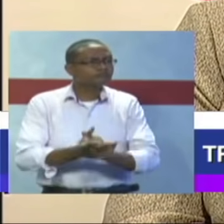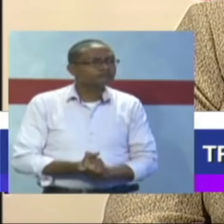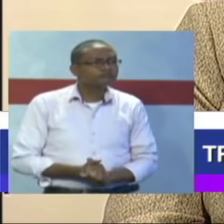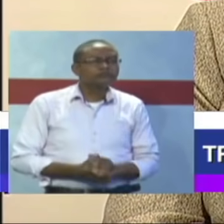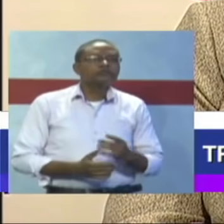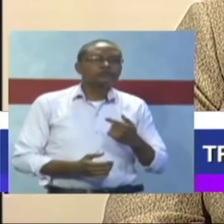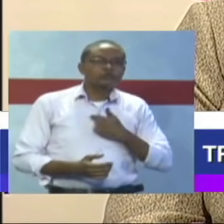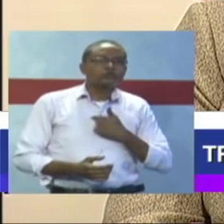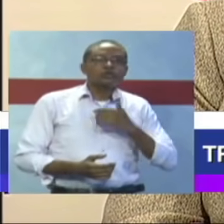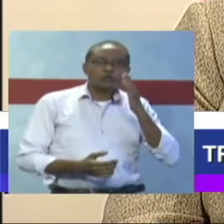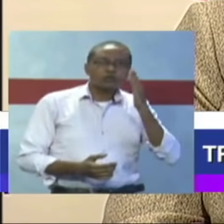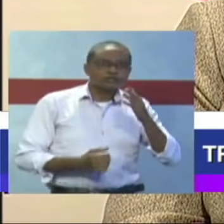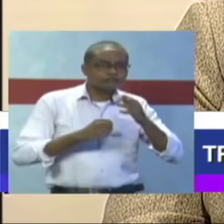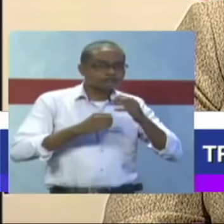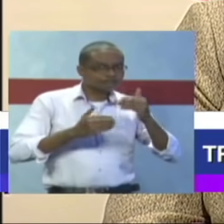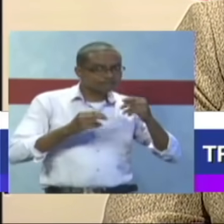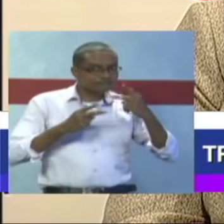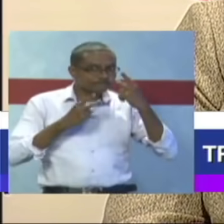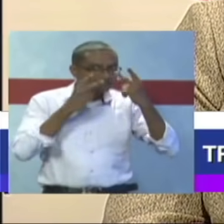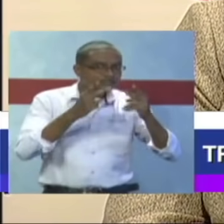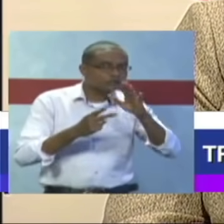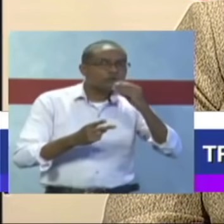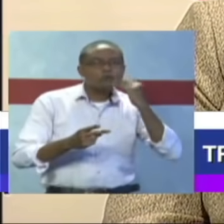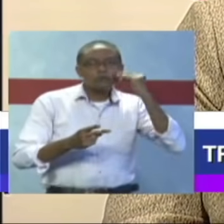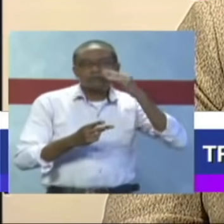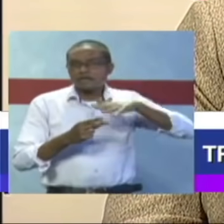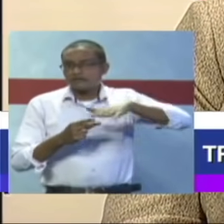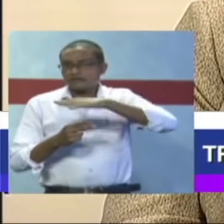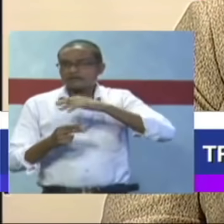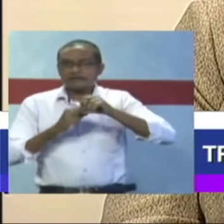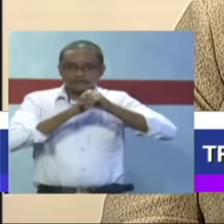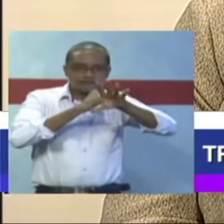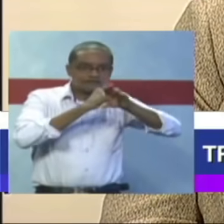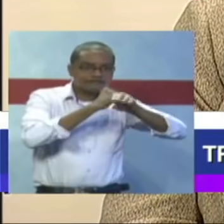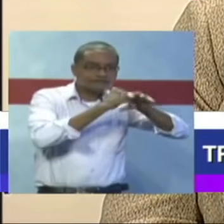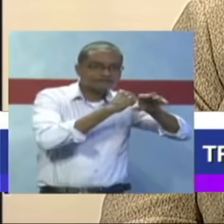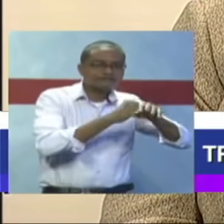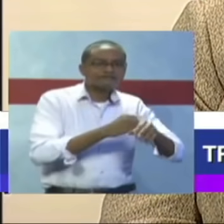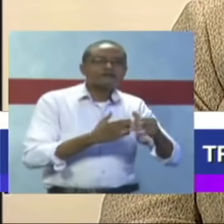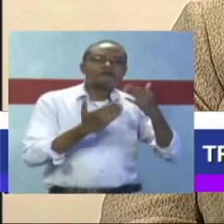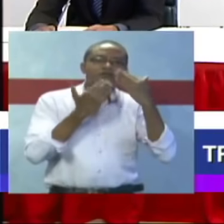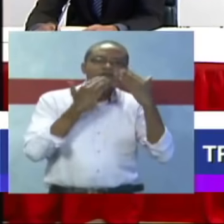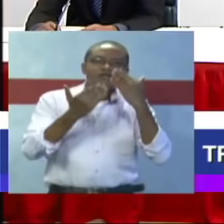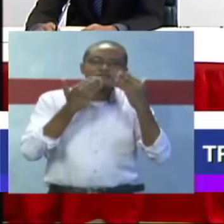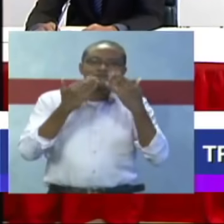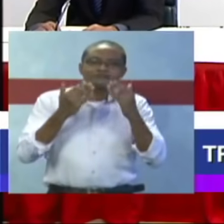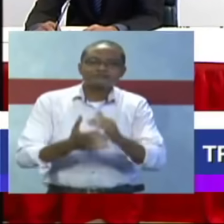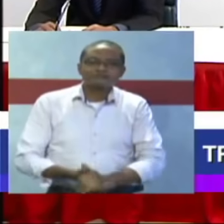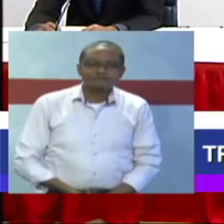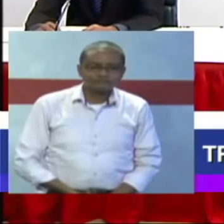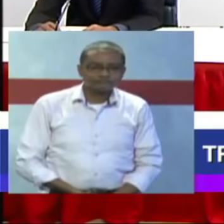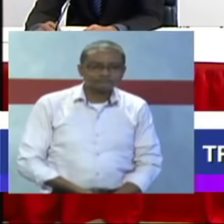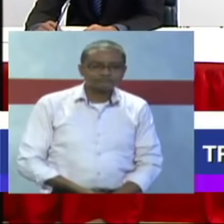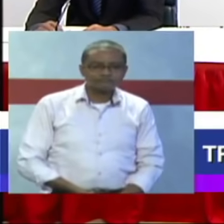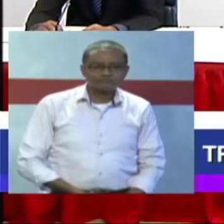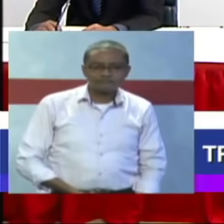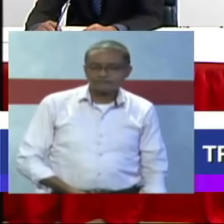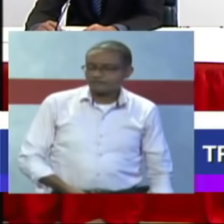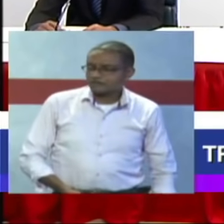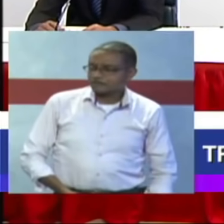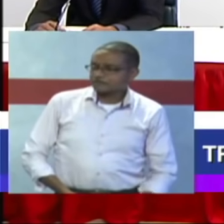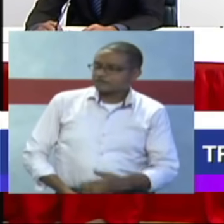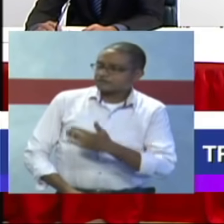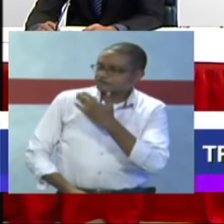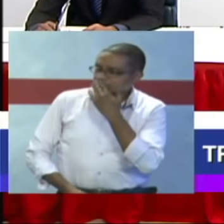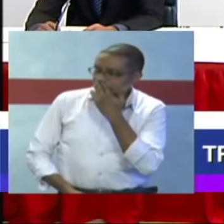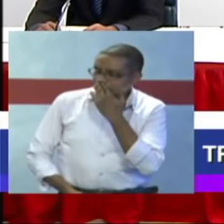and we will be advertising as the time progresses. Thank you, Al. That's my update for this morning. Thank you very